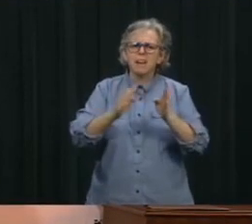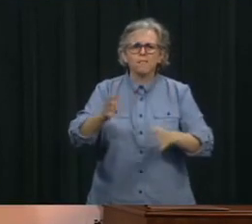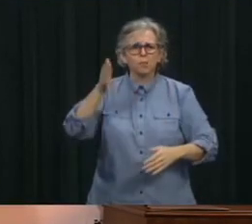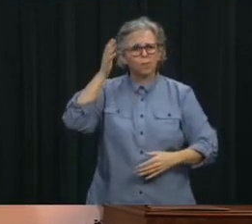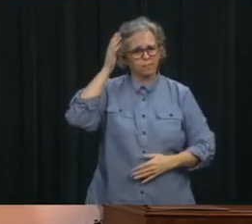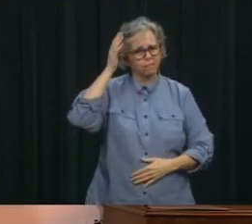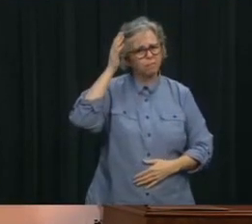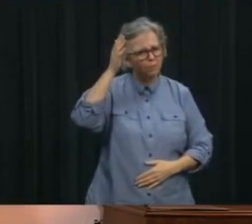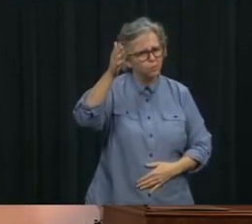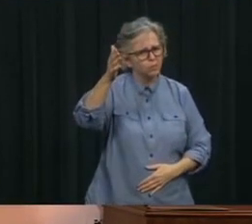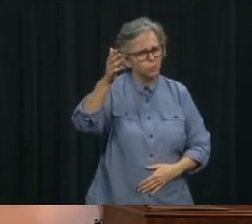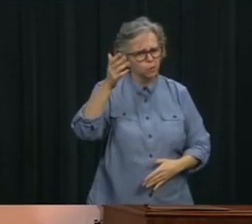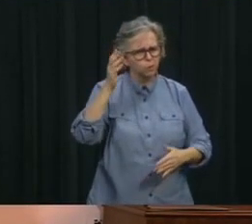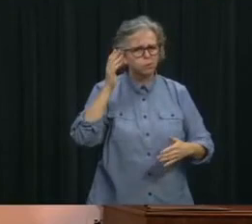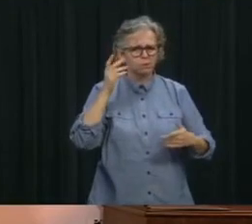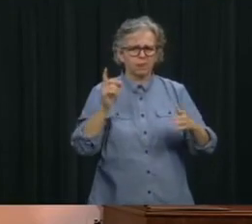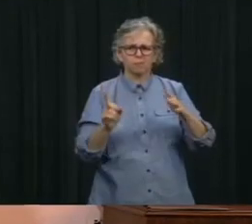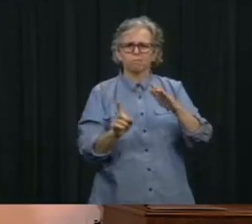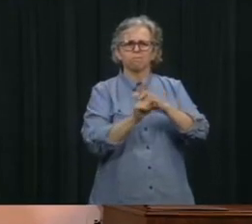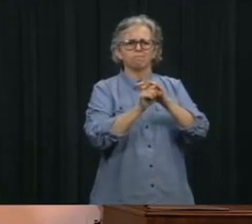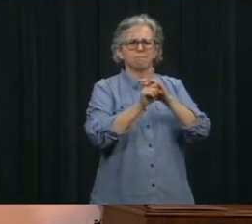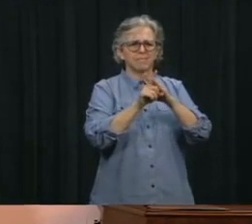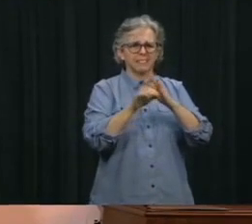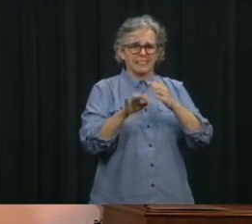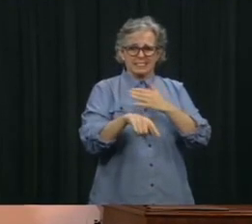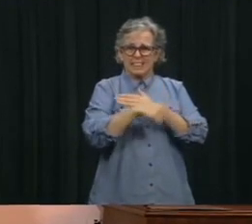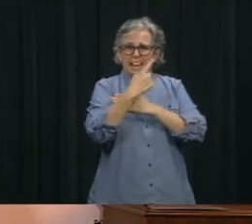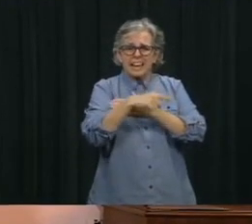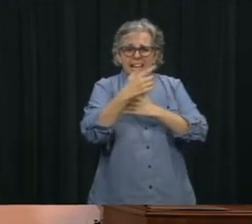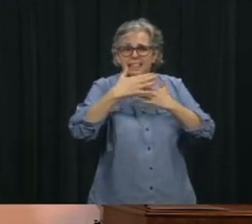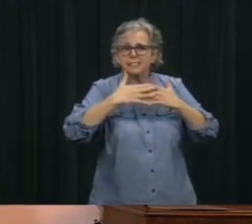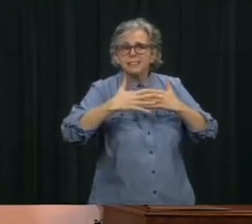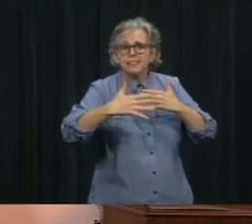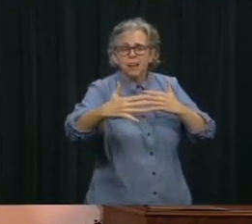weeks ahead. You're our heroes.